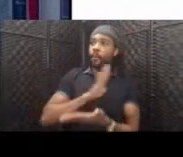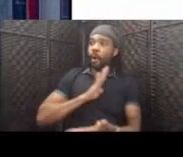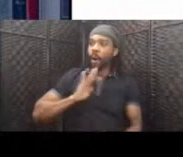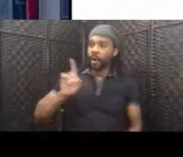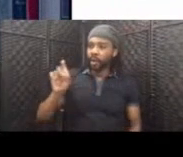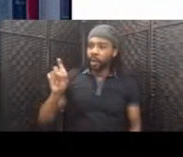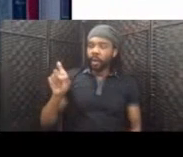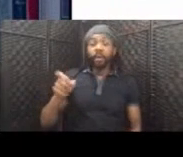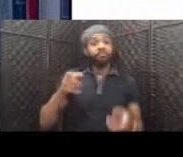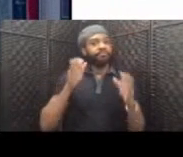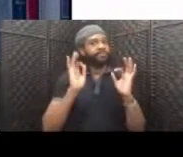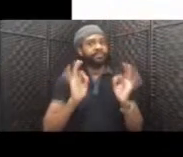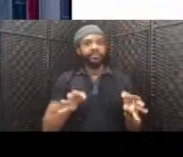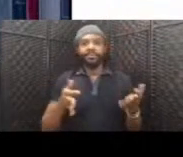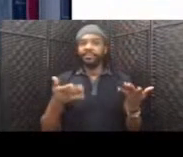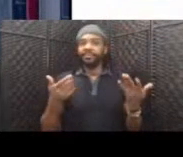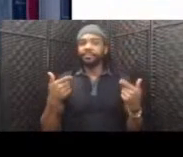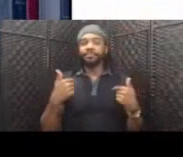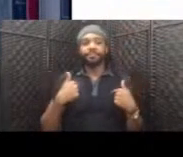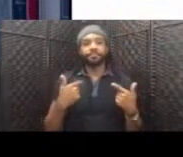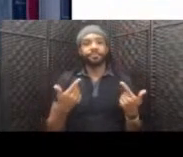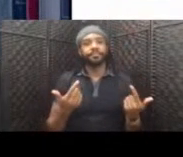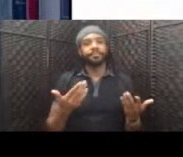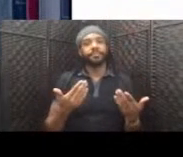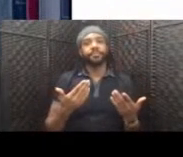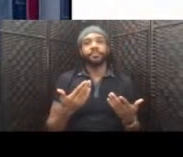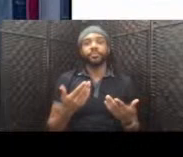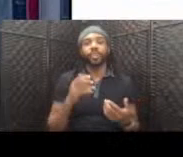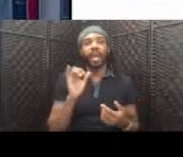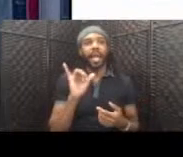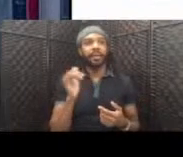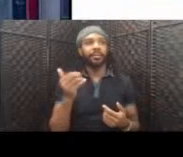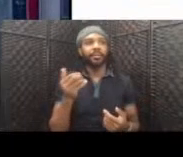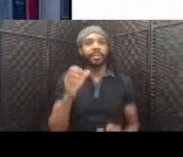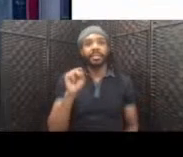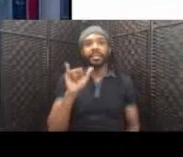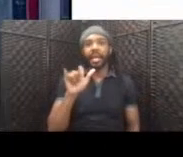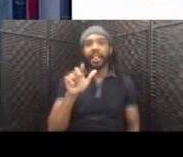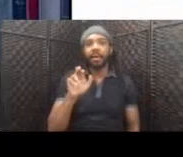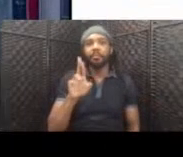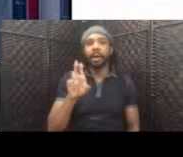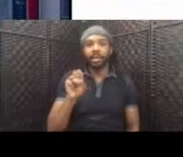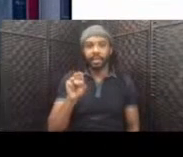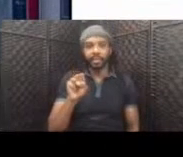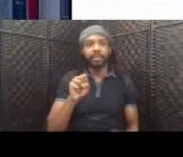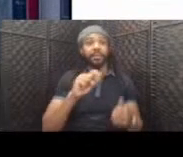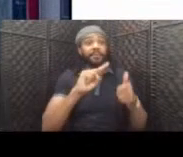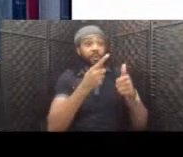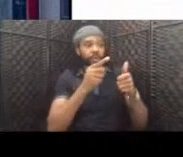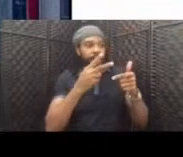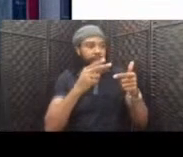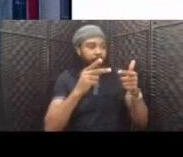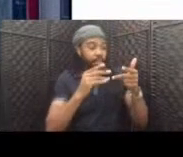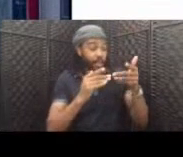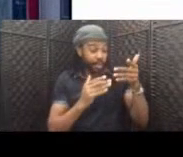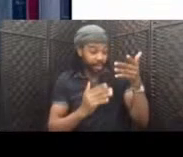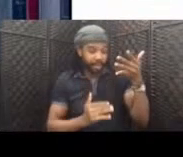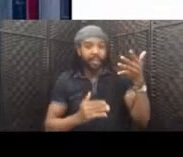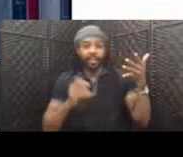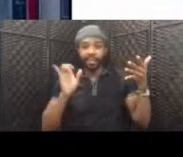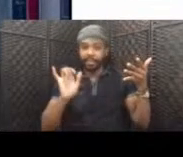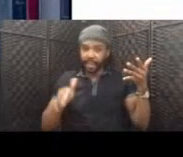Certainly, I was given pretty much like a syllabus. This is what you need to do first. This is what you need to do next.